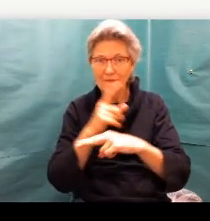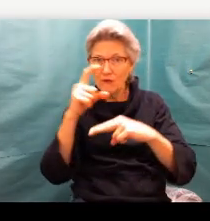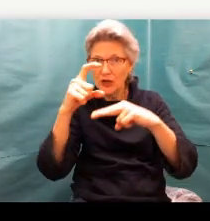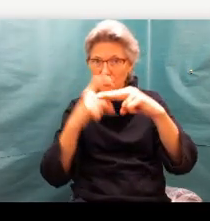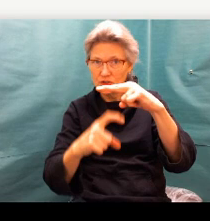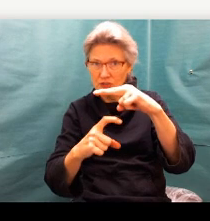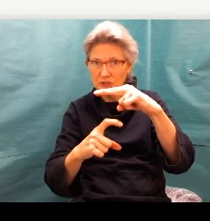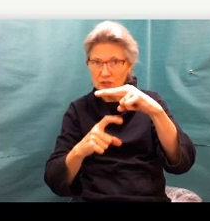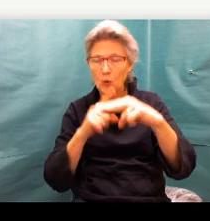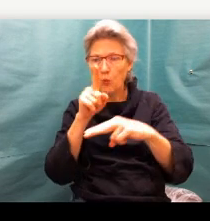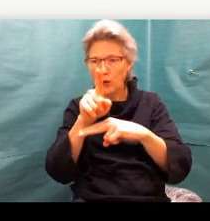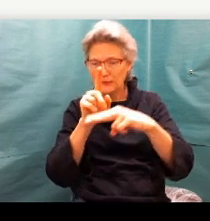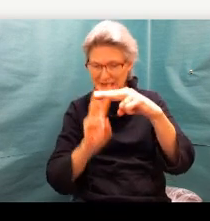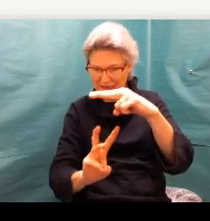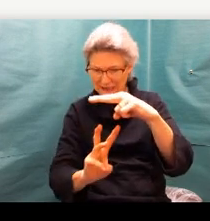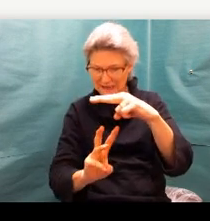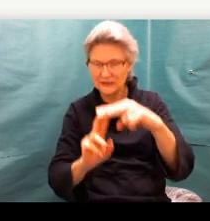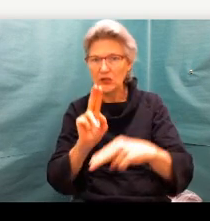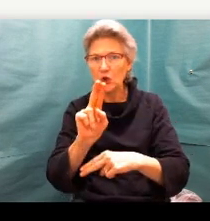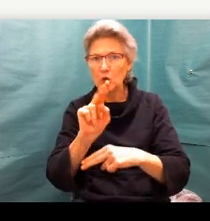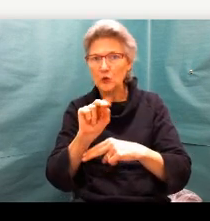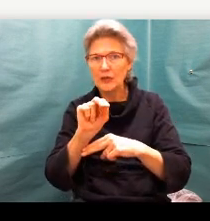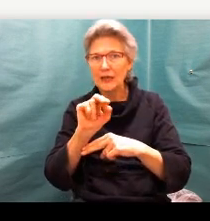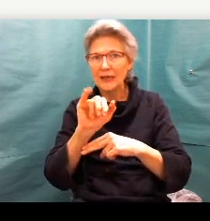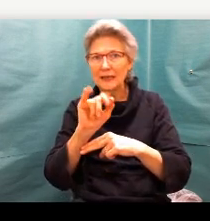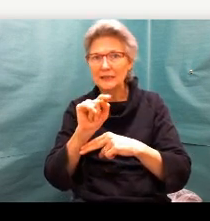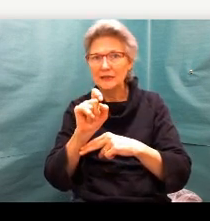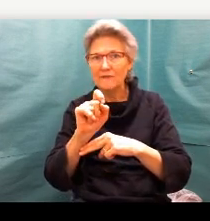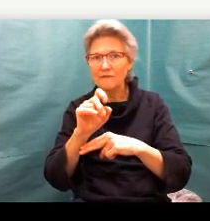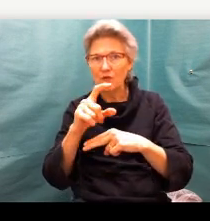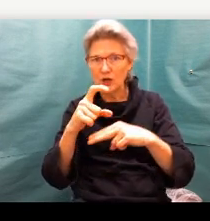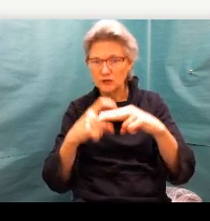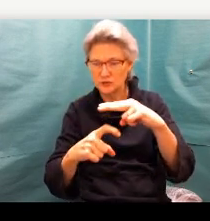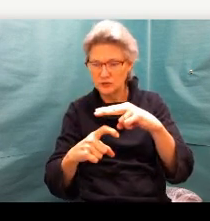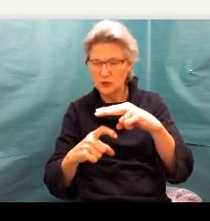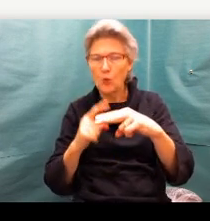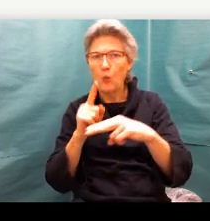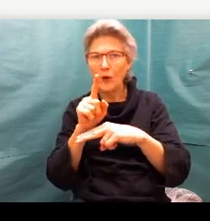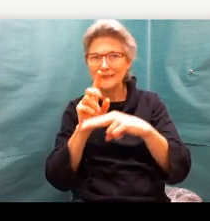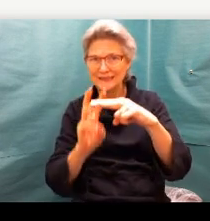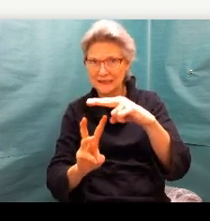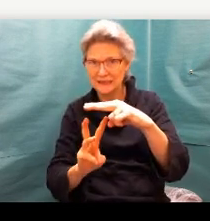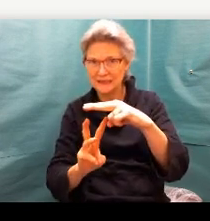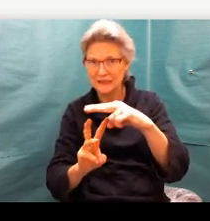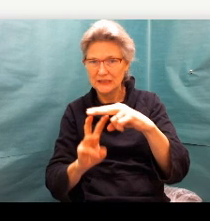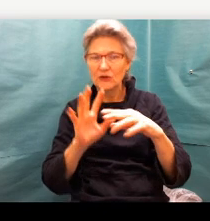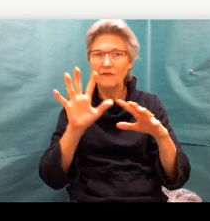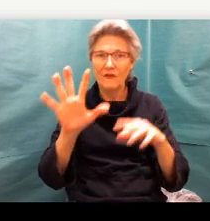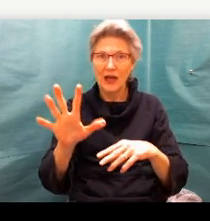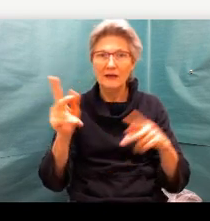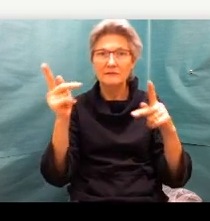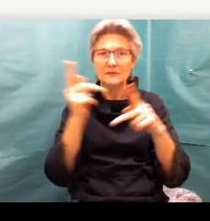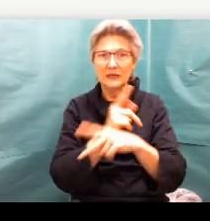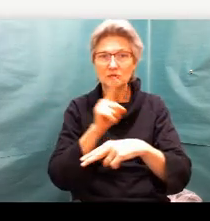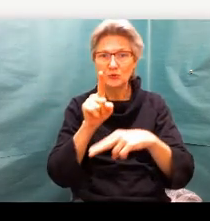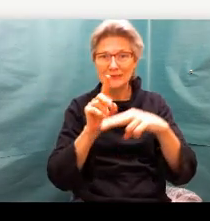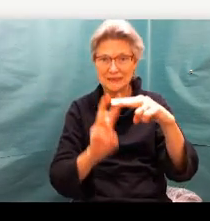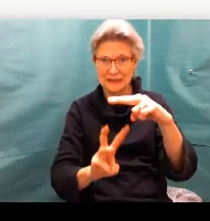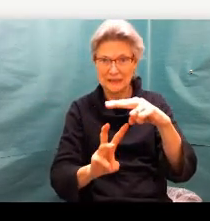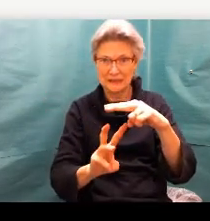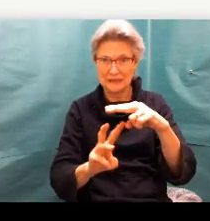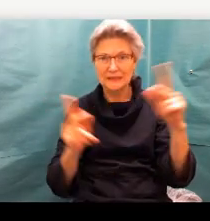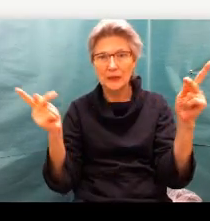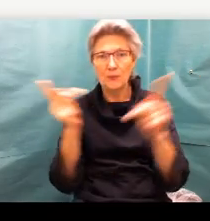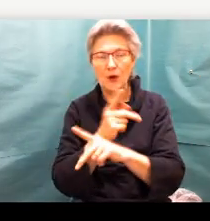fraction. And again, that unit fraction being one part of the whole. So 5 times 1/6. So here it is as a